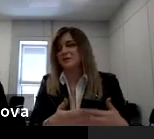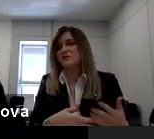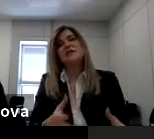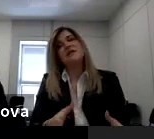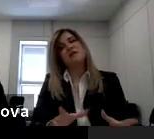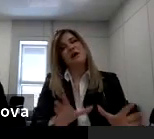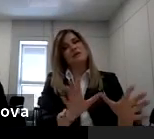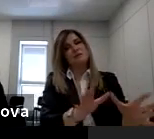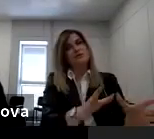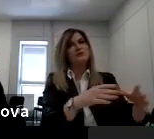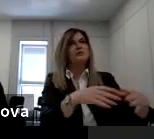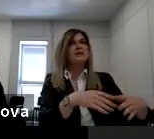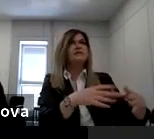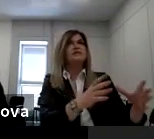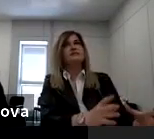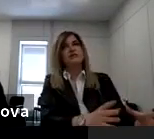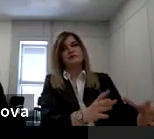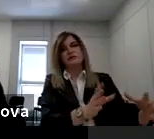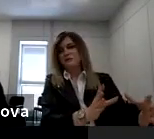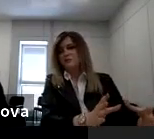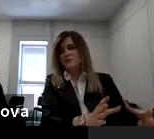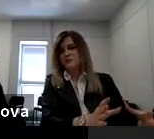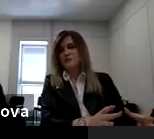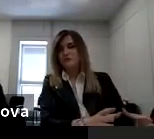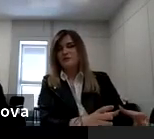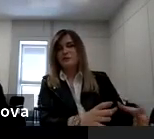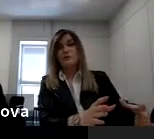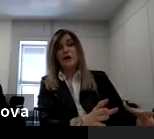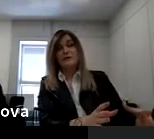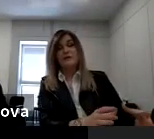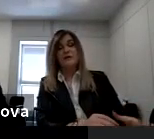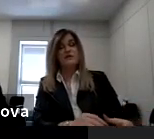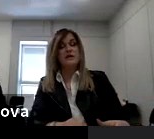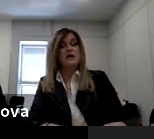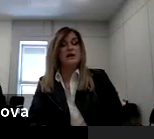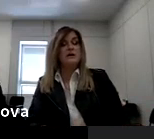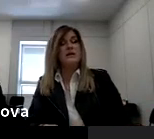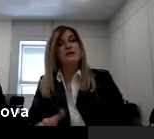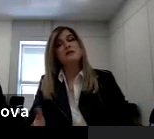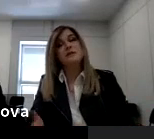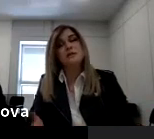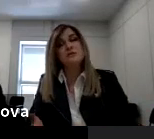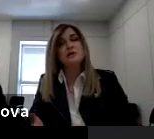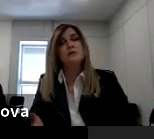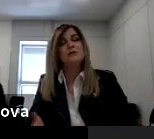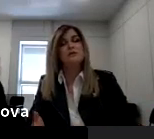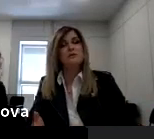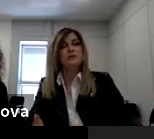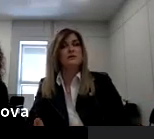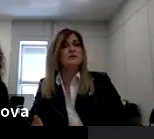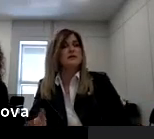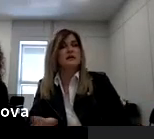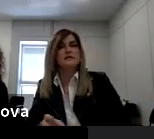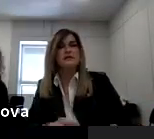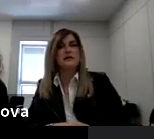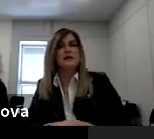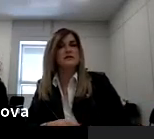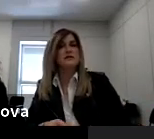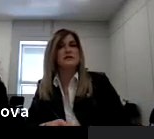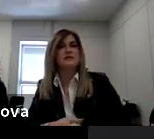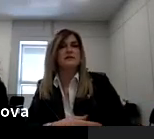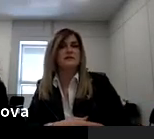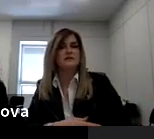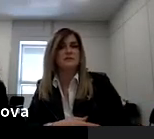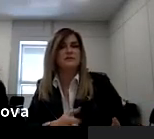how to say, to save our solution, to make a very beautiful solution from one manufacturer, we can easily use our own protocols,